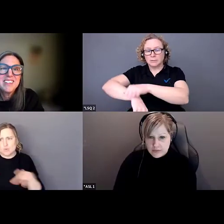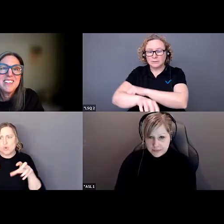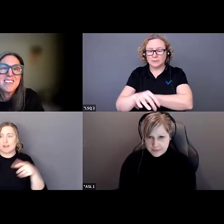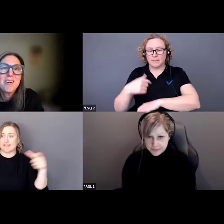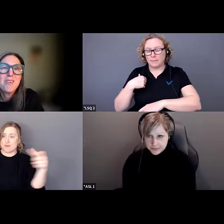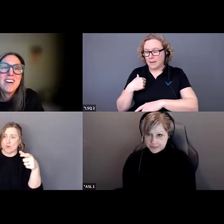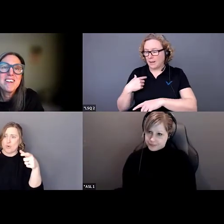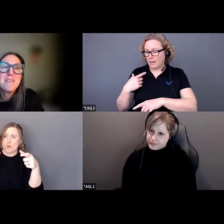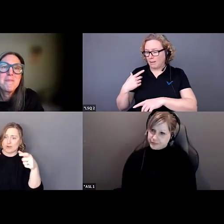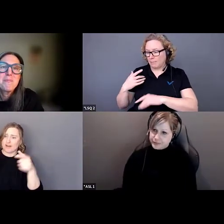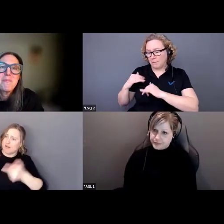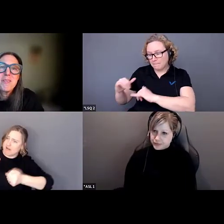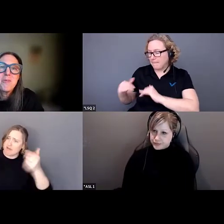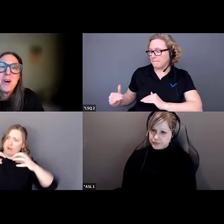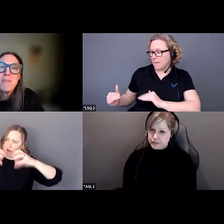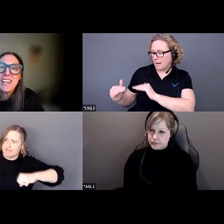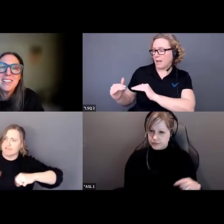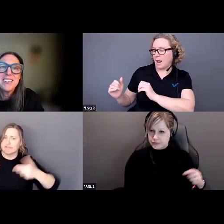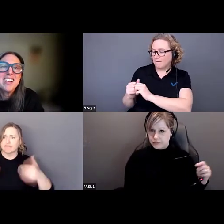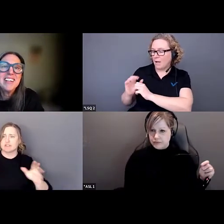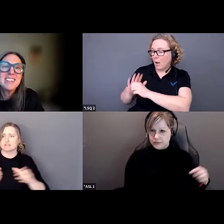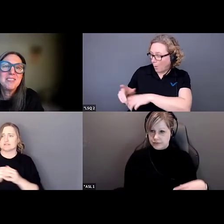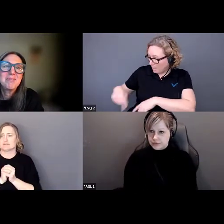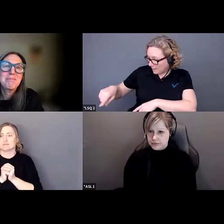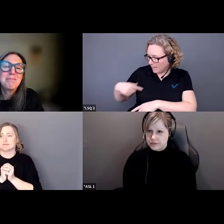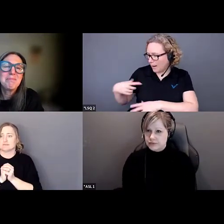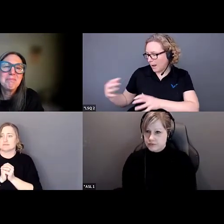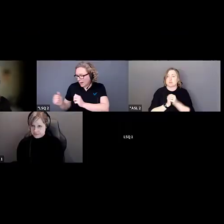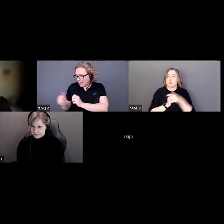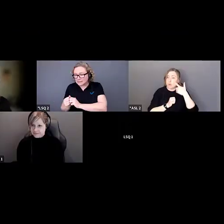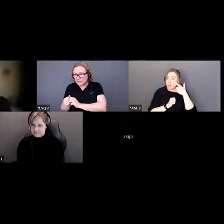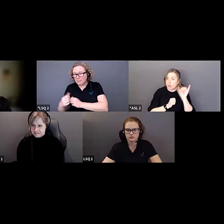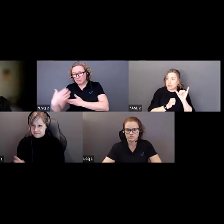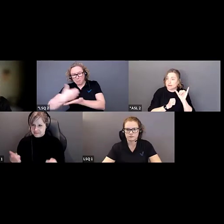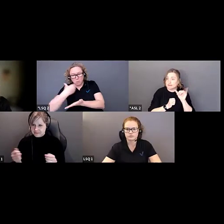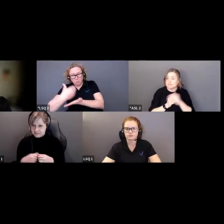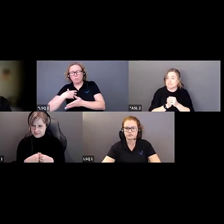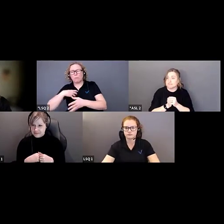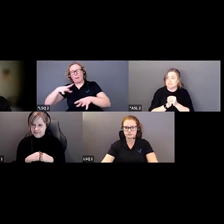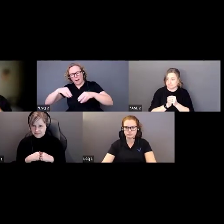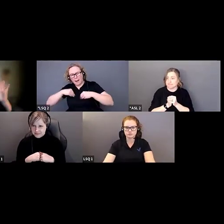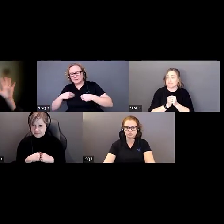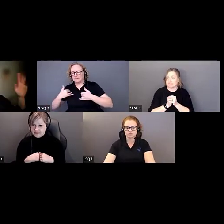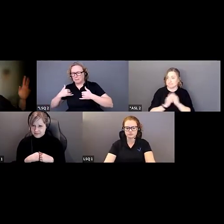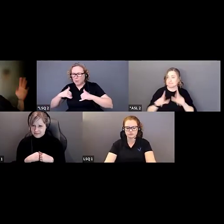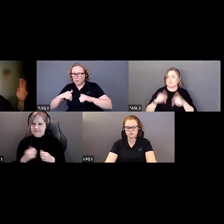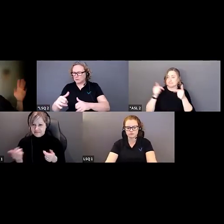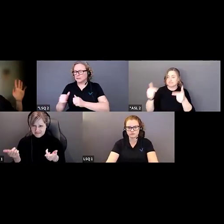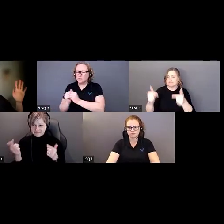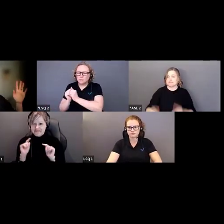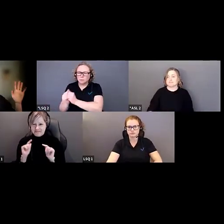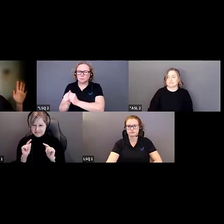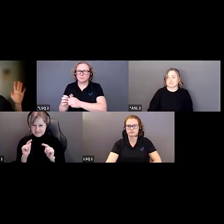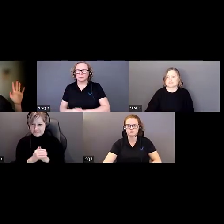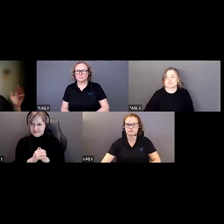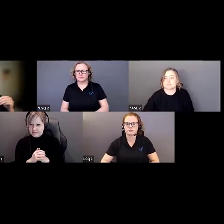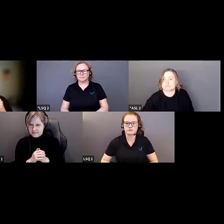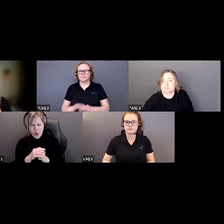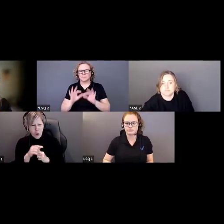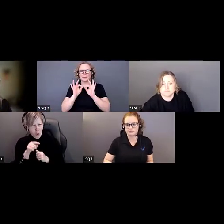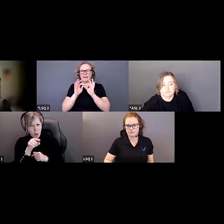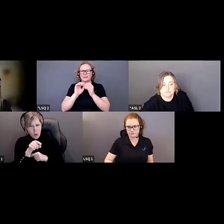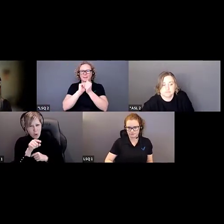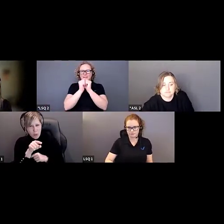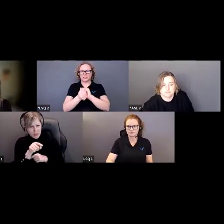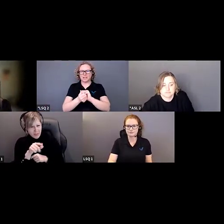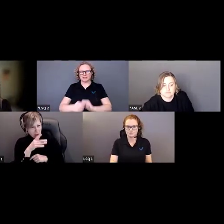dismantling this coin. What might it look like? Oh, she would never do that because she's a really good person. She couldn't